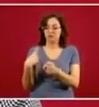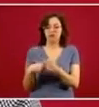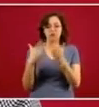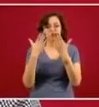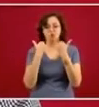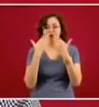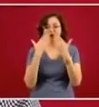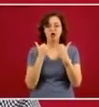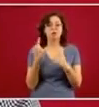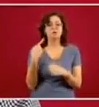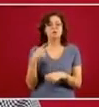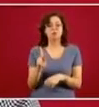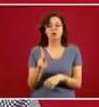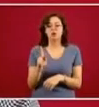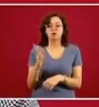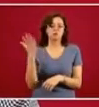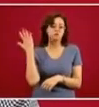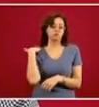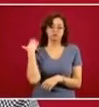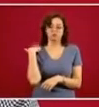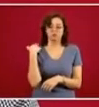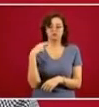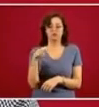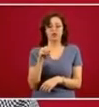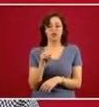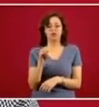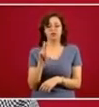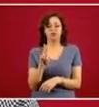have any pre-existing conditions,